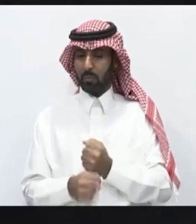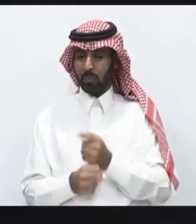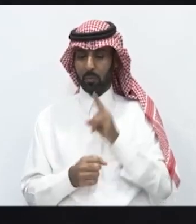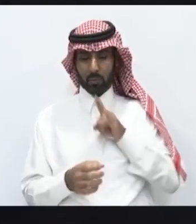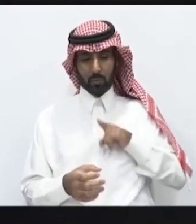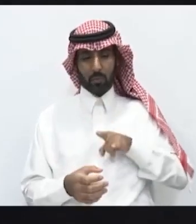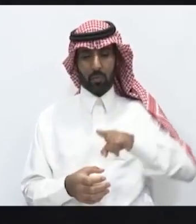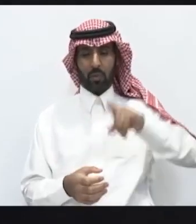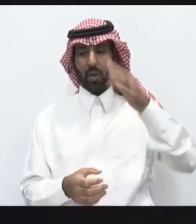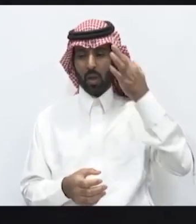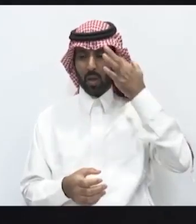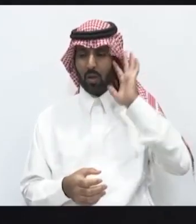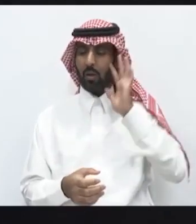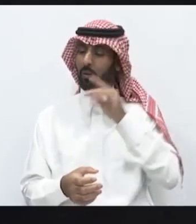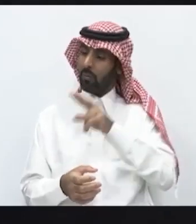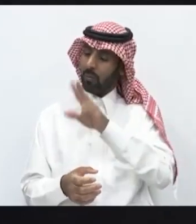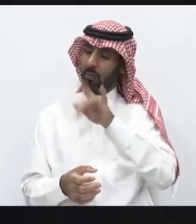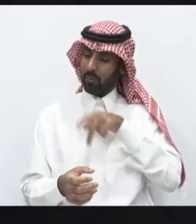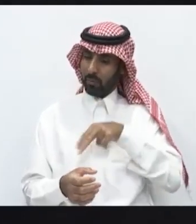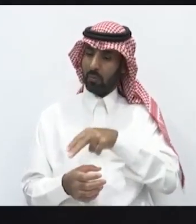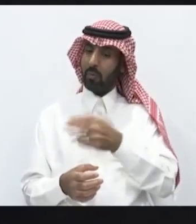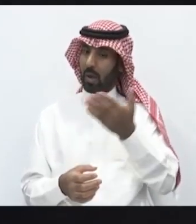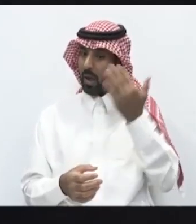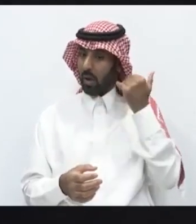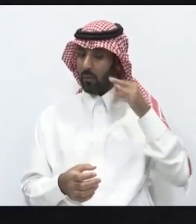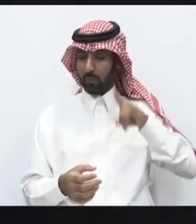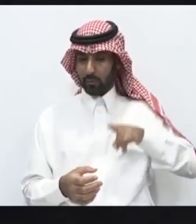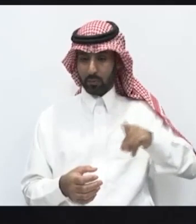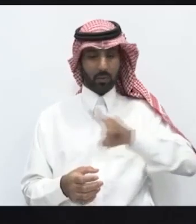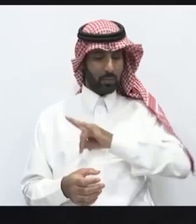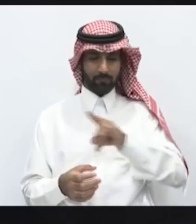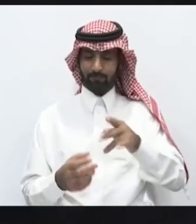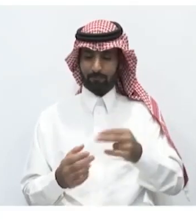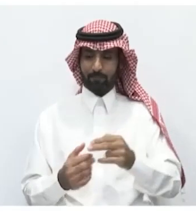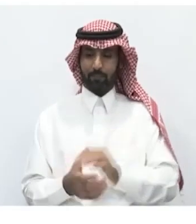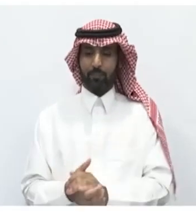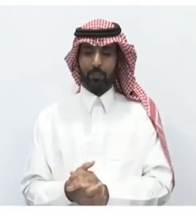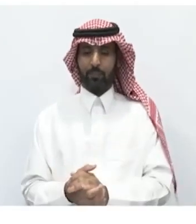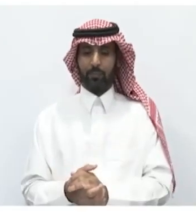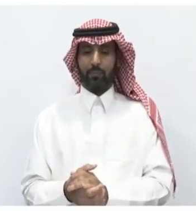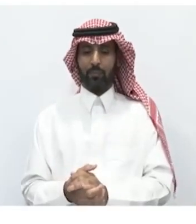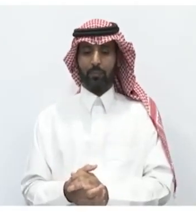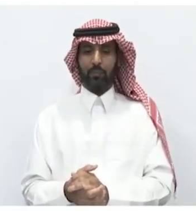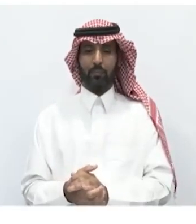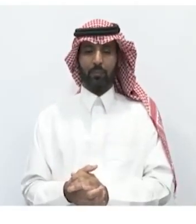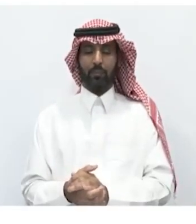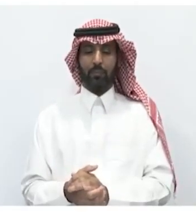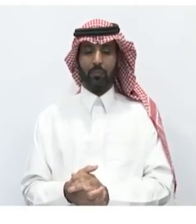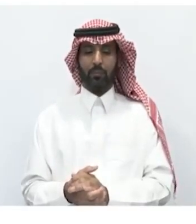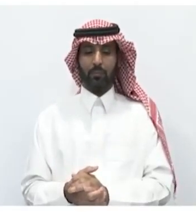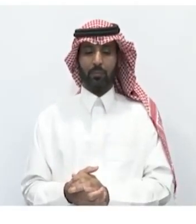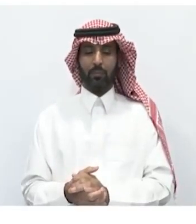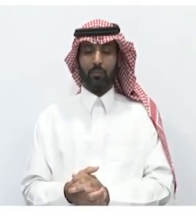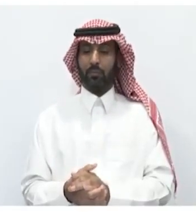air now you can sit in the if there's an open seat but before takeoff no that's a mistake uh was it okay